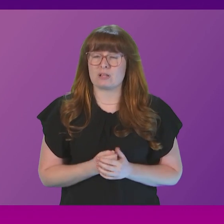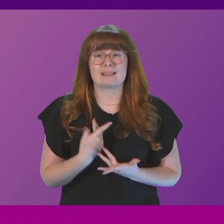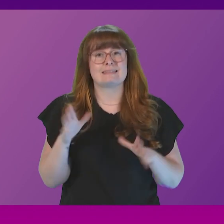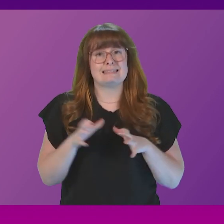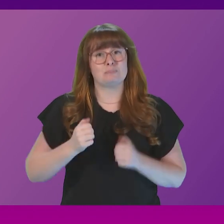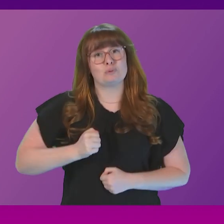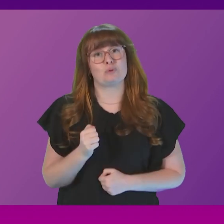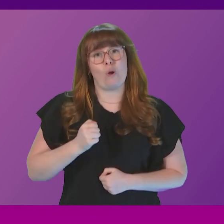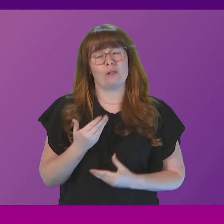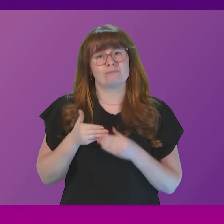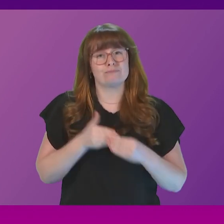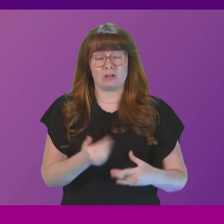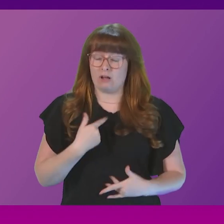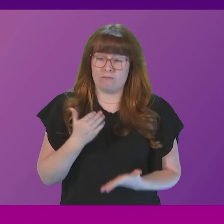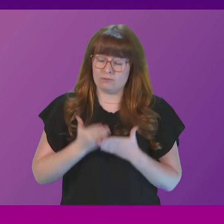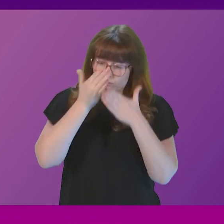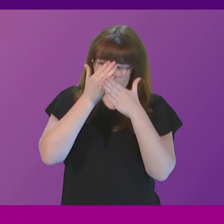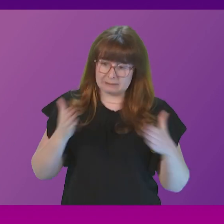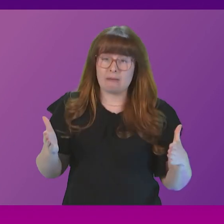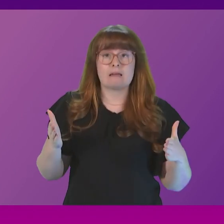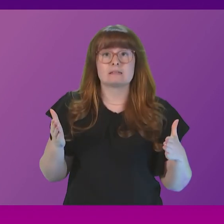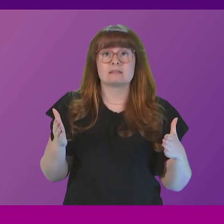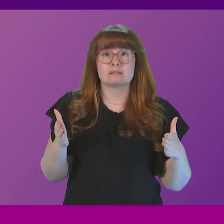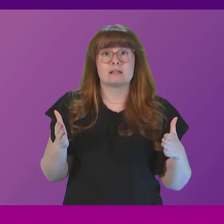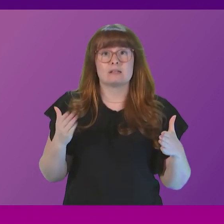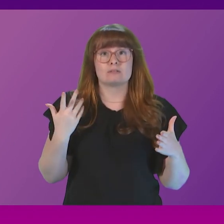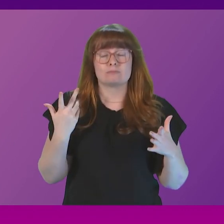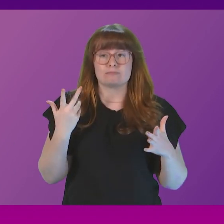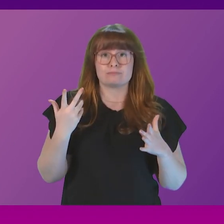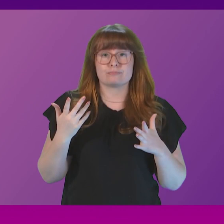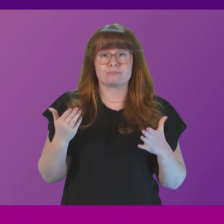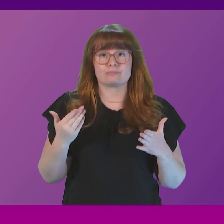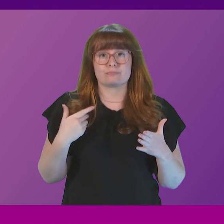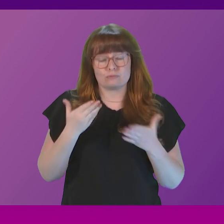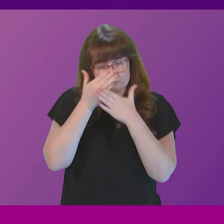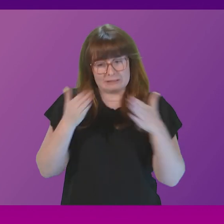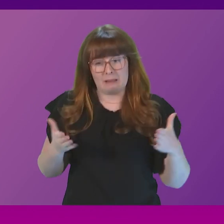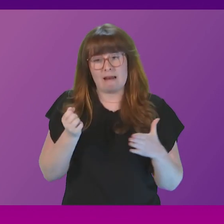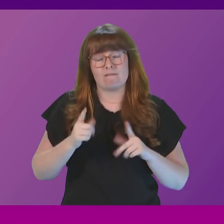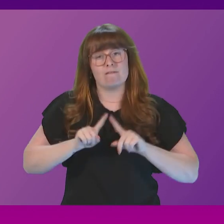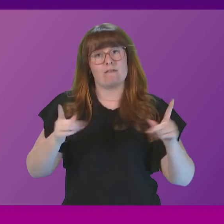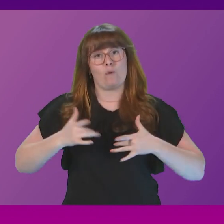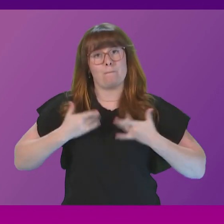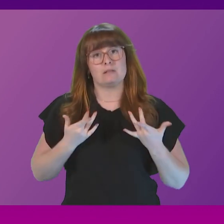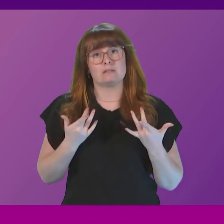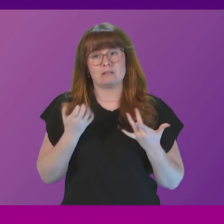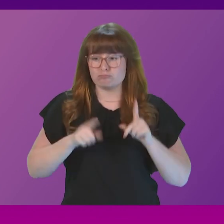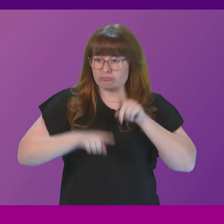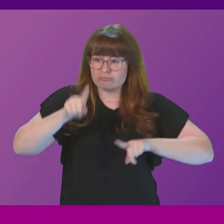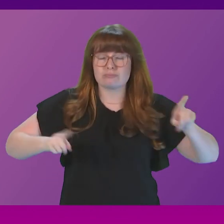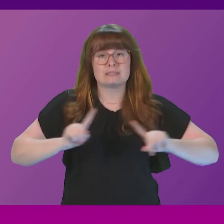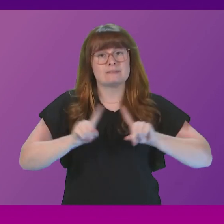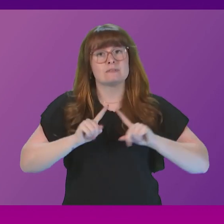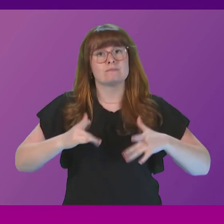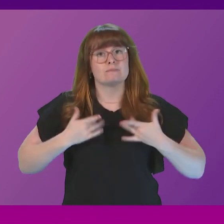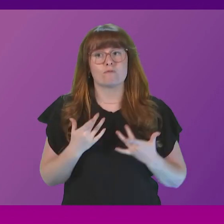Scotland approach. I fully respect that there is a difference of opinion, a wide range of views around, for